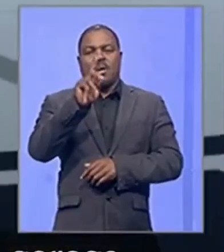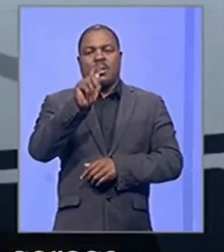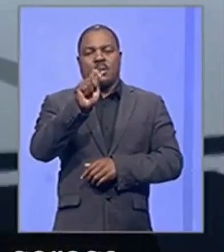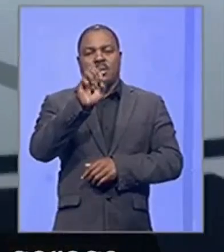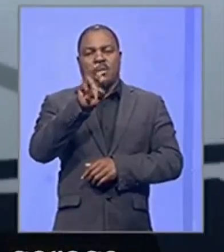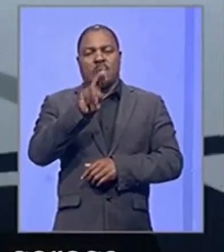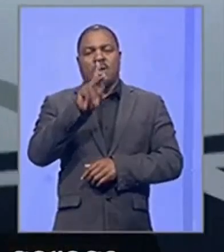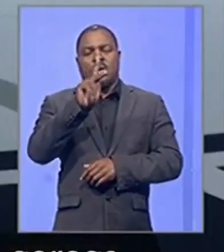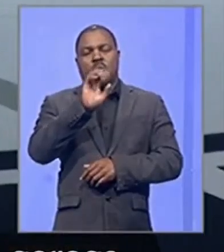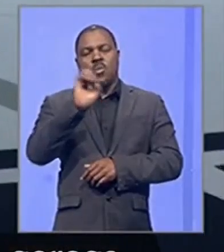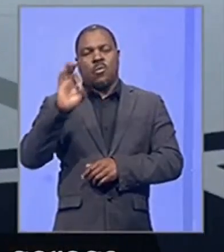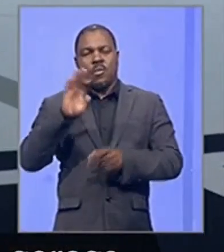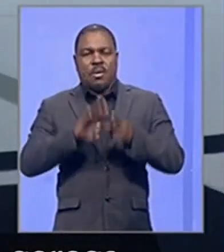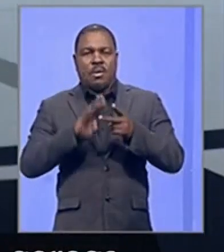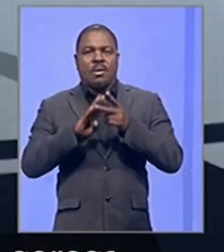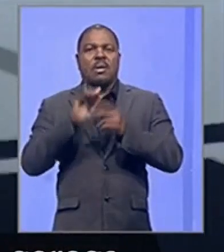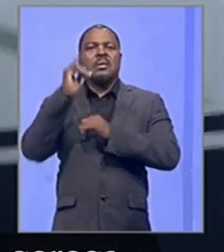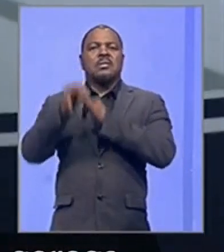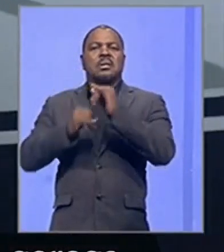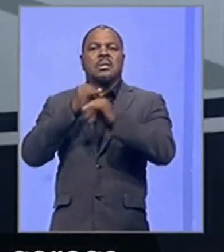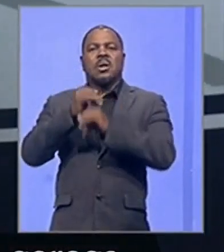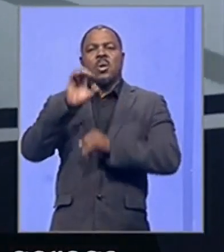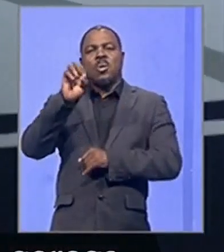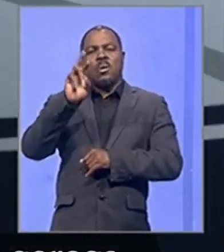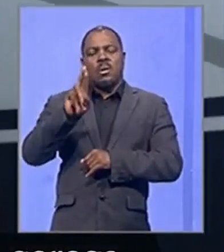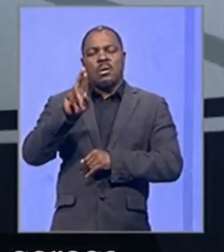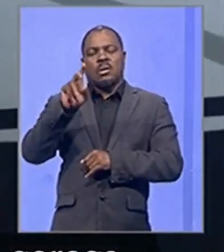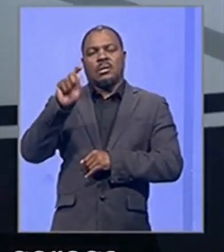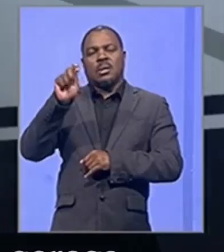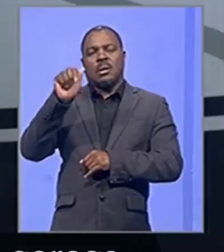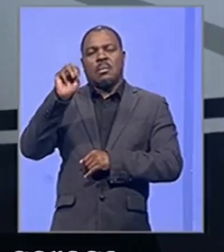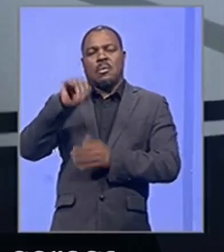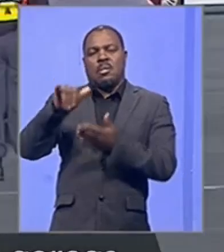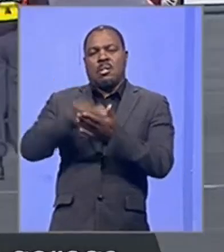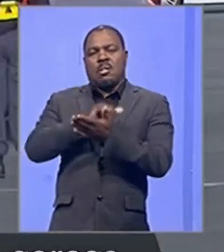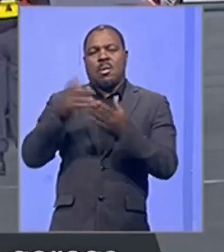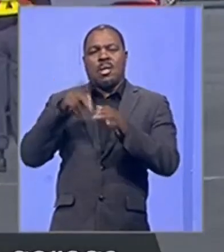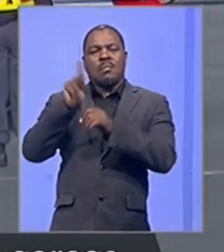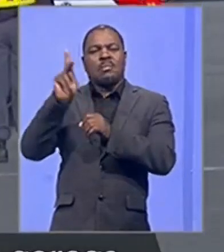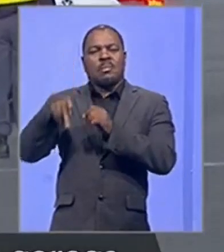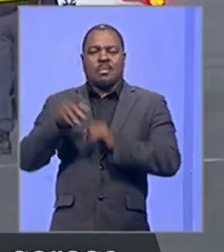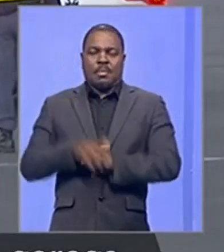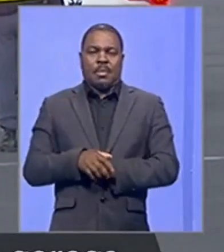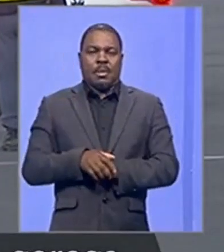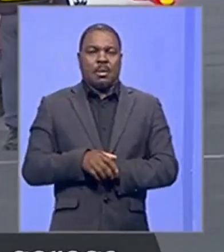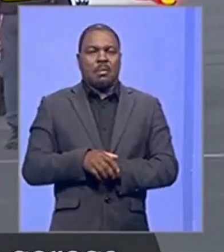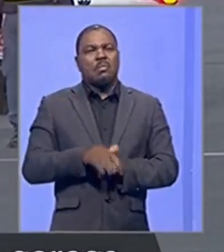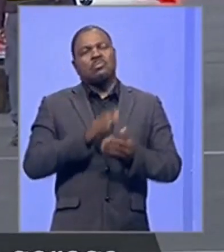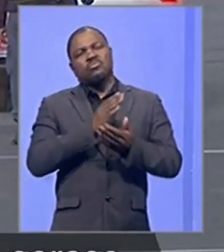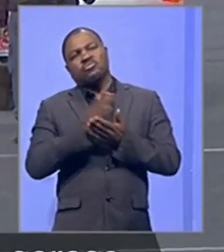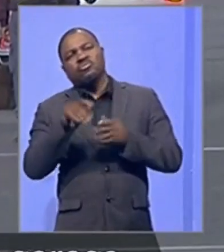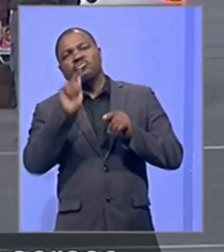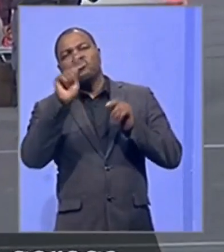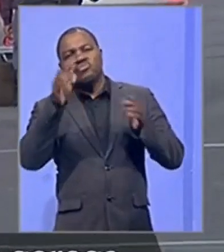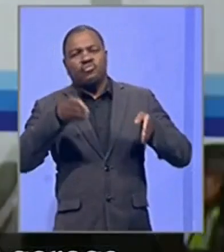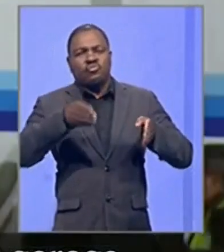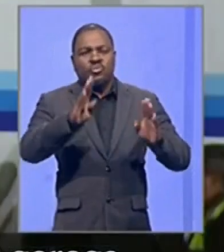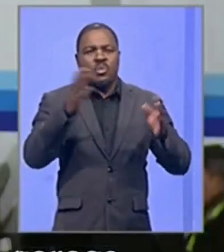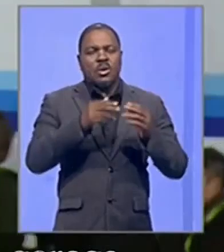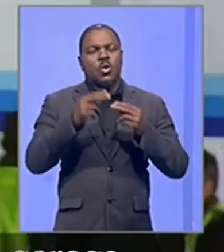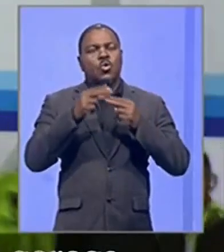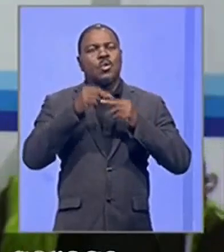le boemafofane bja boditšhabatšhaba ka OR Tambo ka Kempton Park. Ditsela tše mmalwa go dikologa le